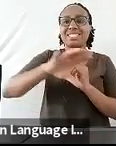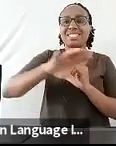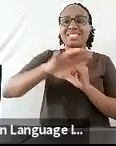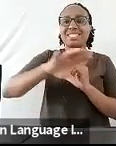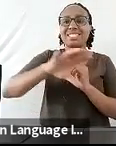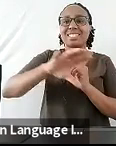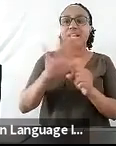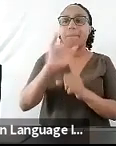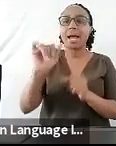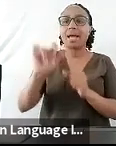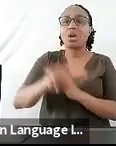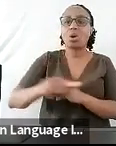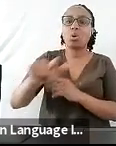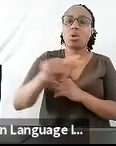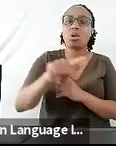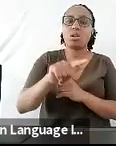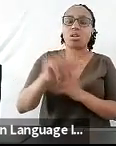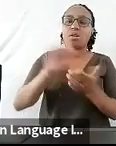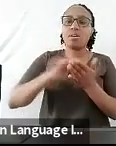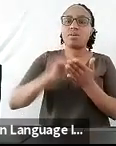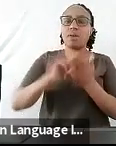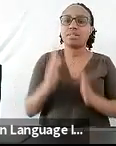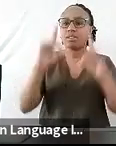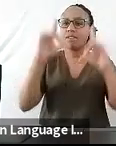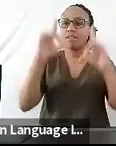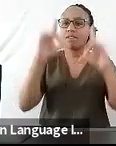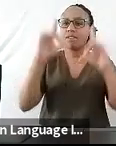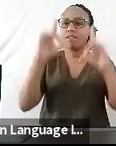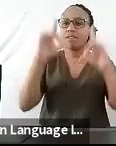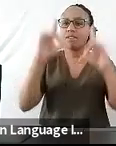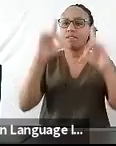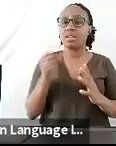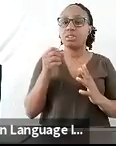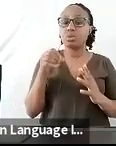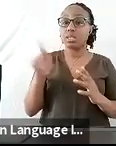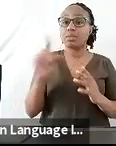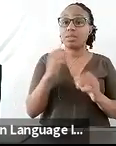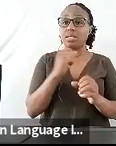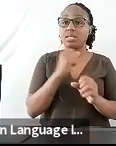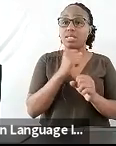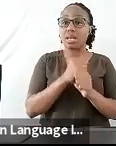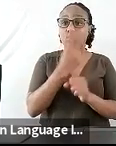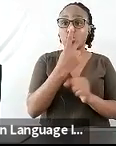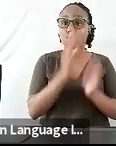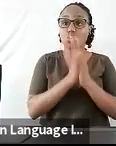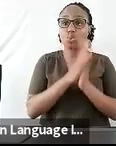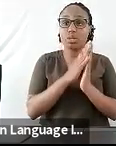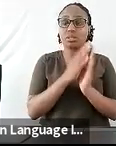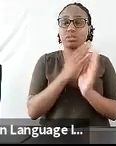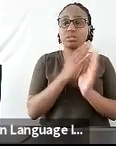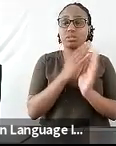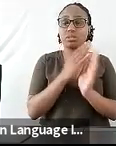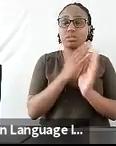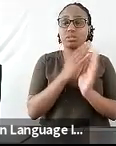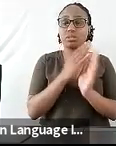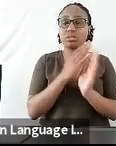writers, photographers, and things like that. So she's done two editions so far, Accra and Kinshasa. And